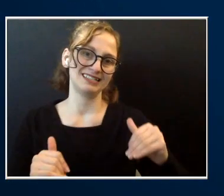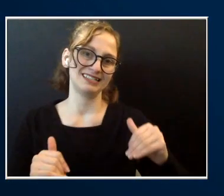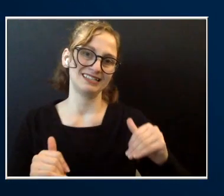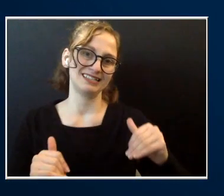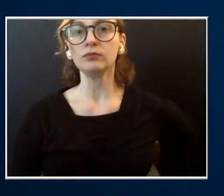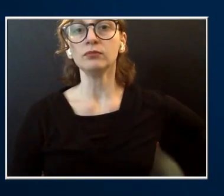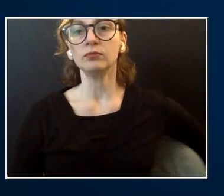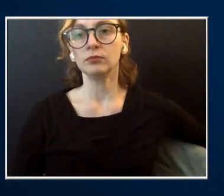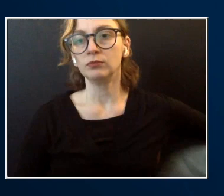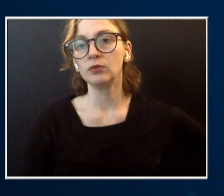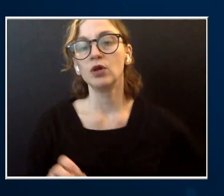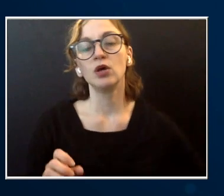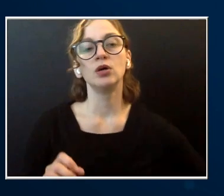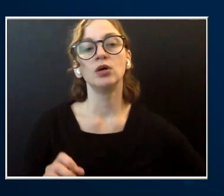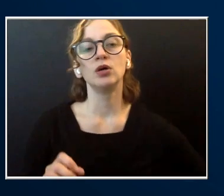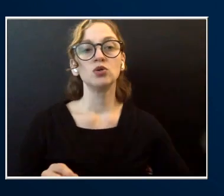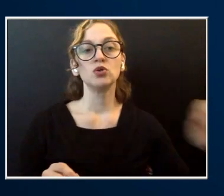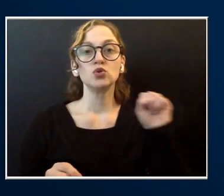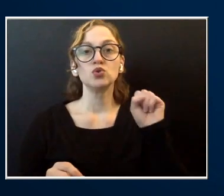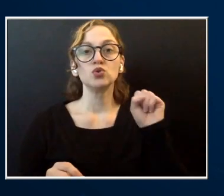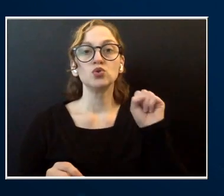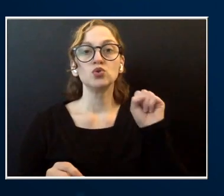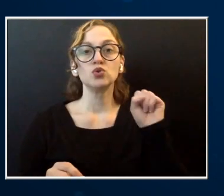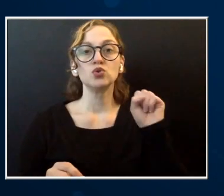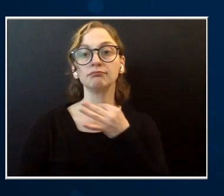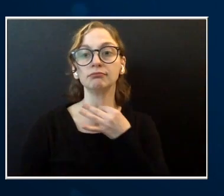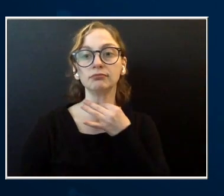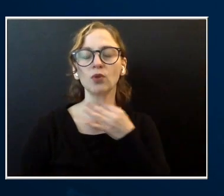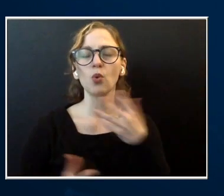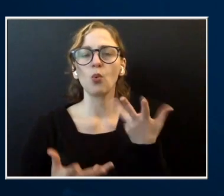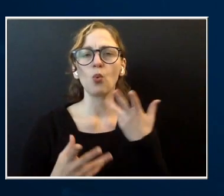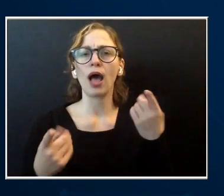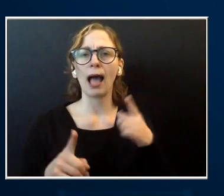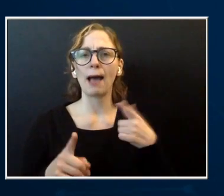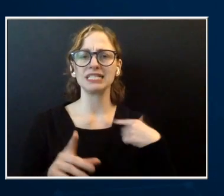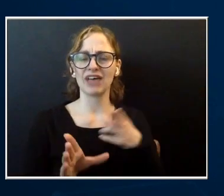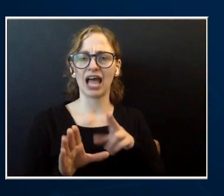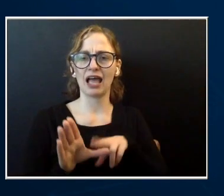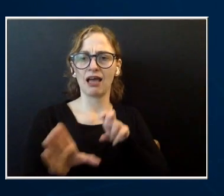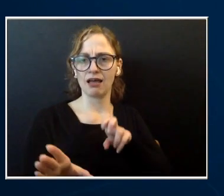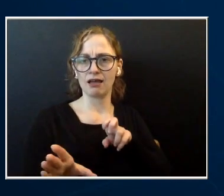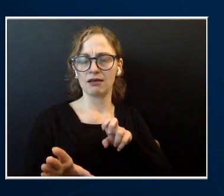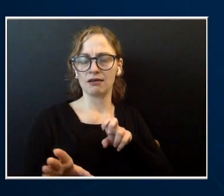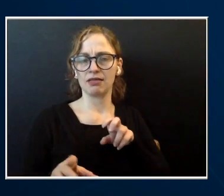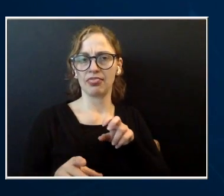Susan wants to know, what happens if I have to drop out before my commitment is over?